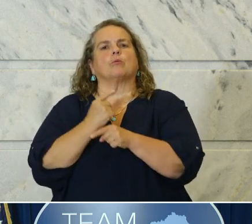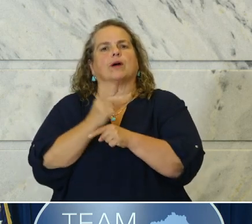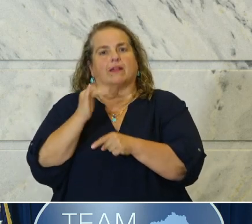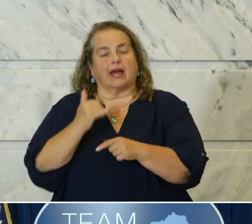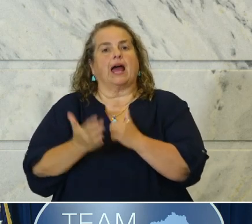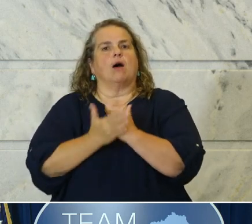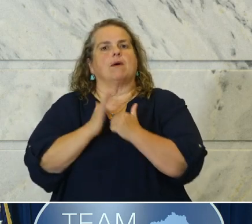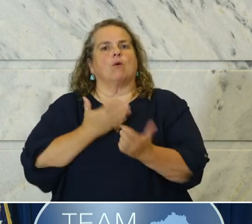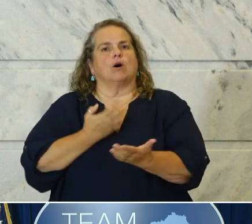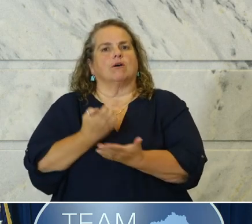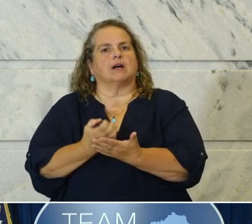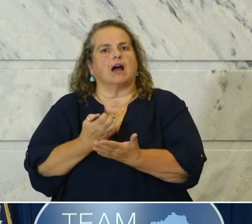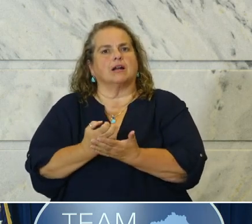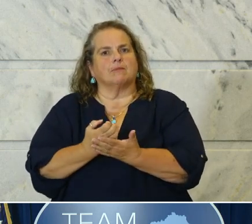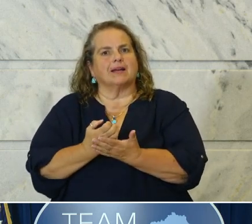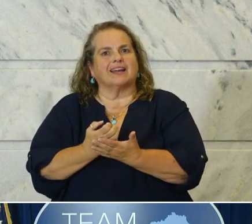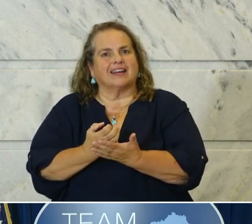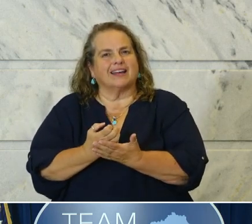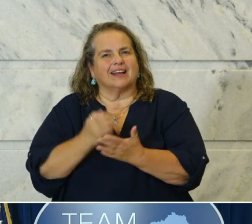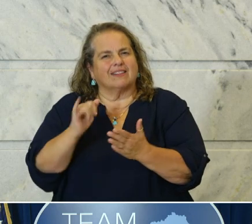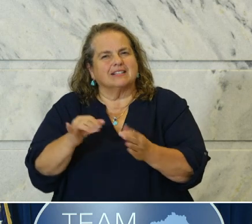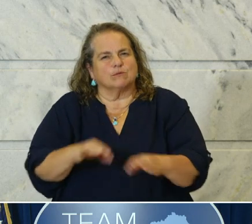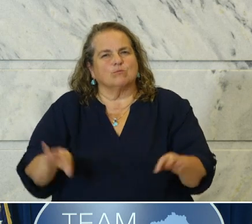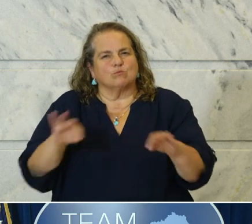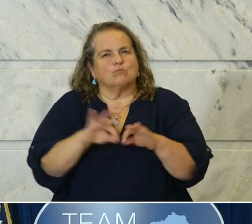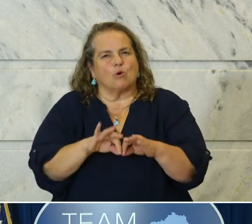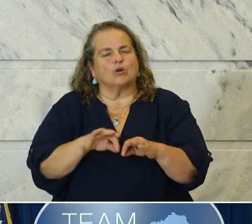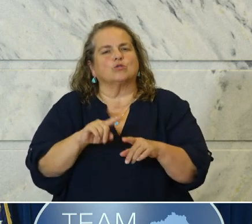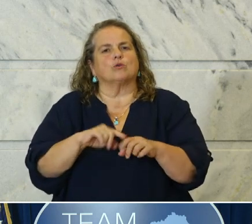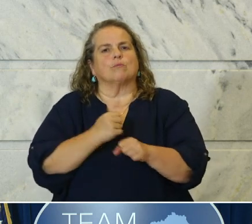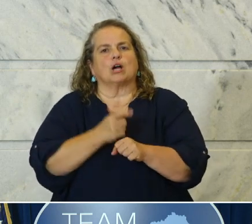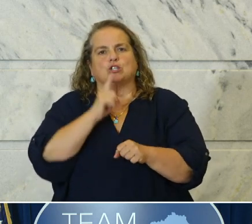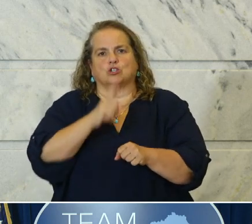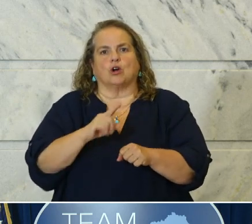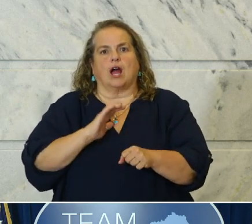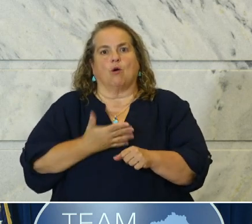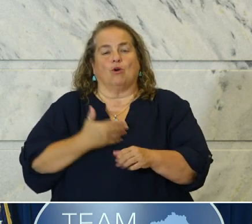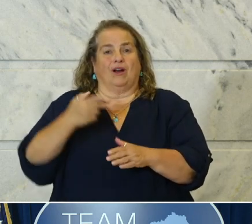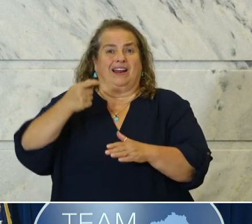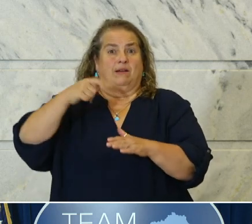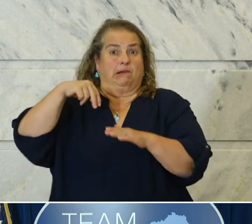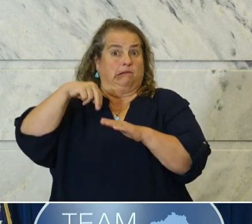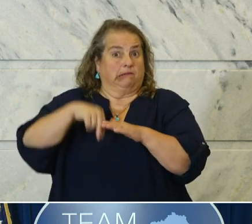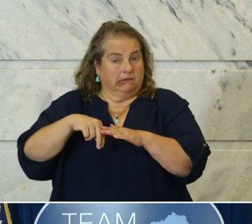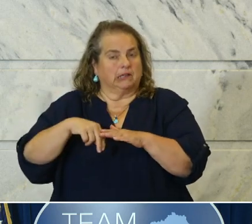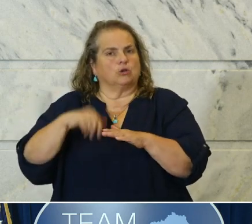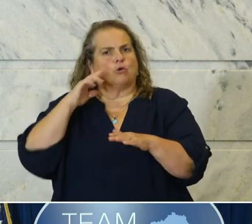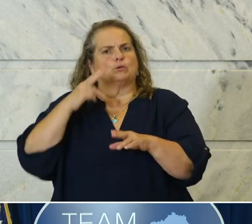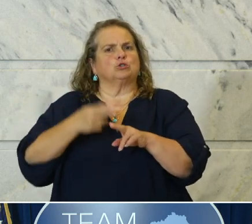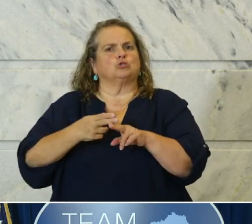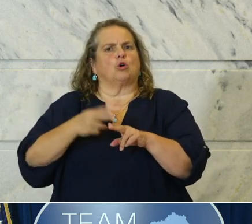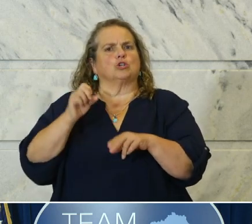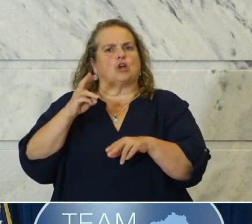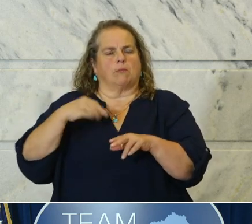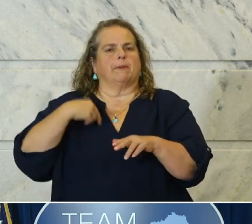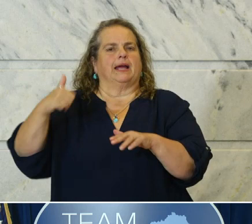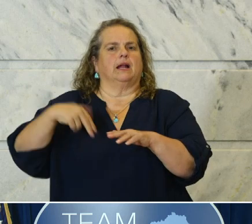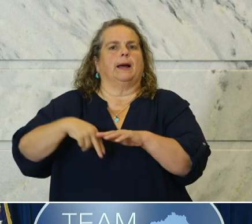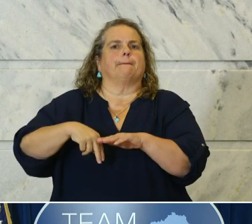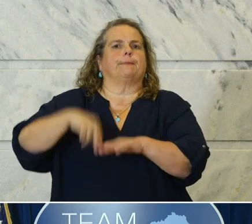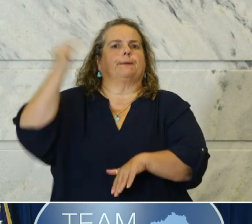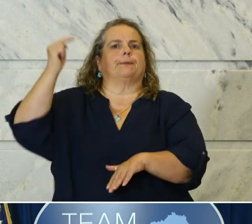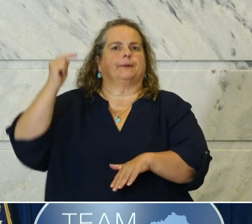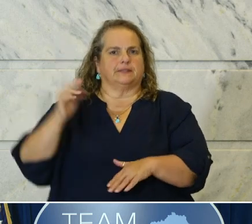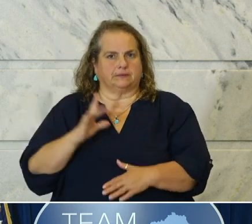make sure that this recession can hopefully be short-term, and that we can really bounce back. It's helping